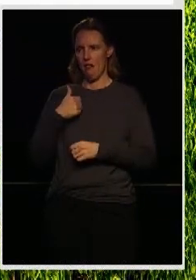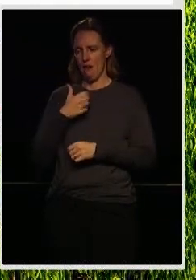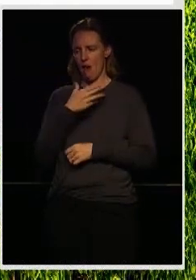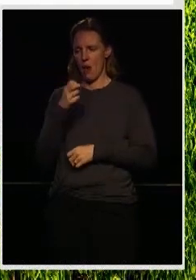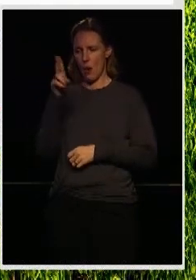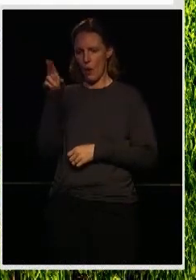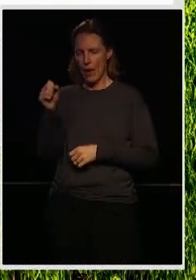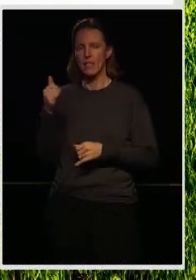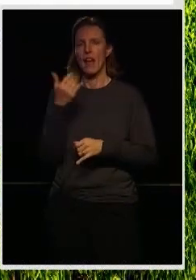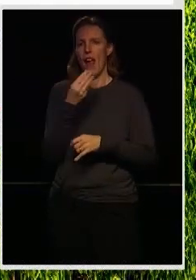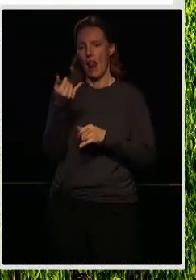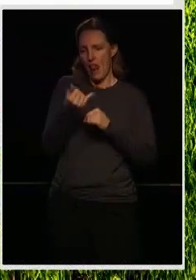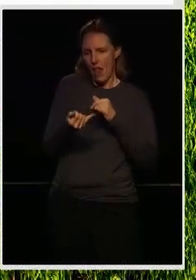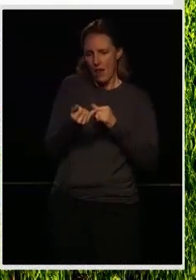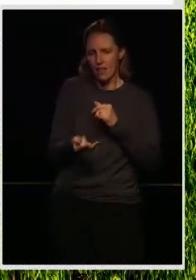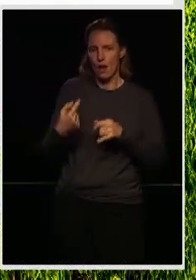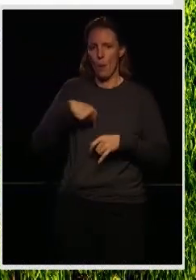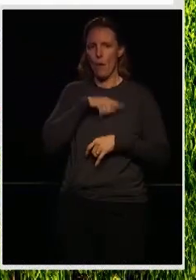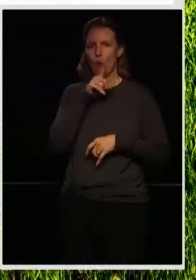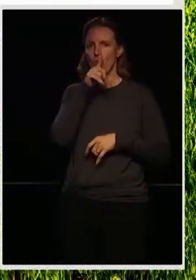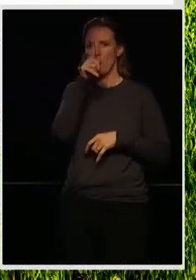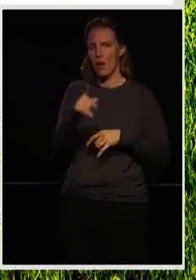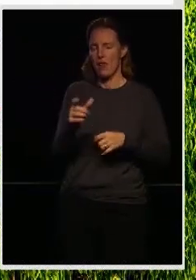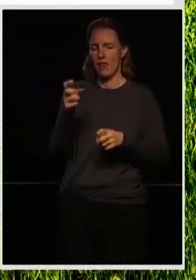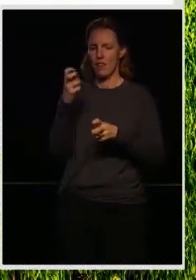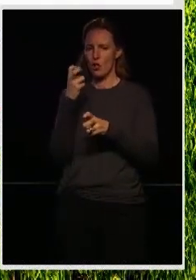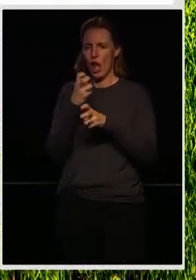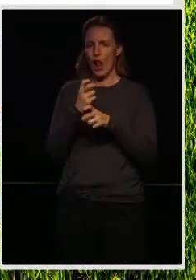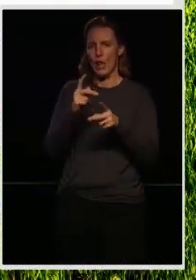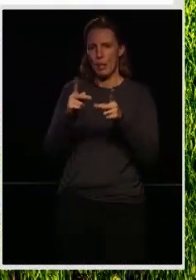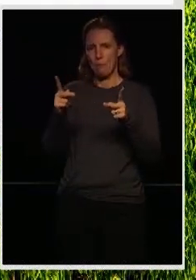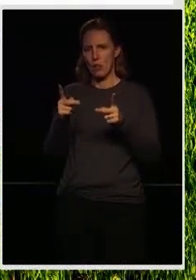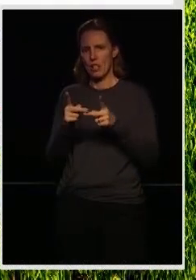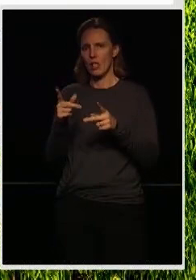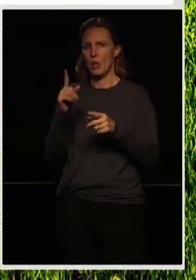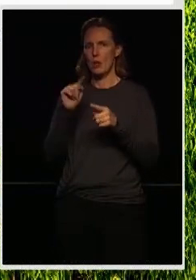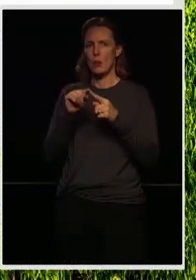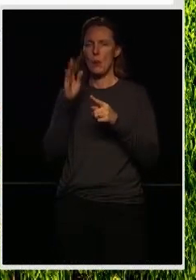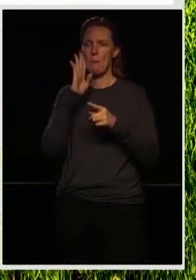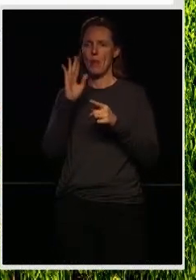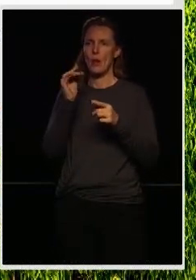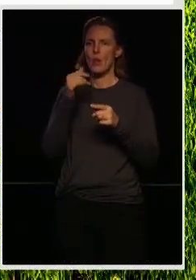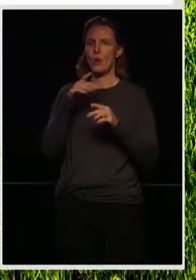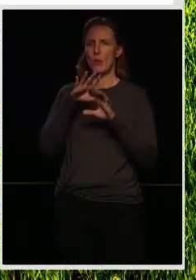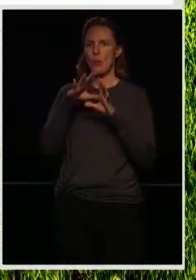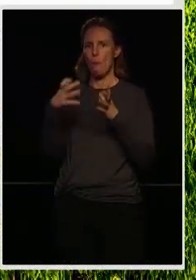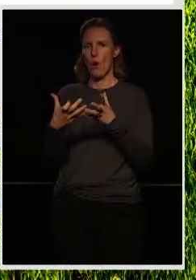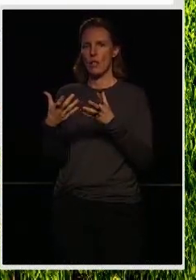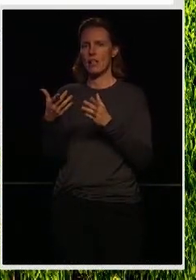And lastly, we are really solidly positioned to be the world's leading dairy